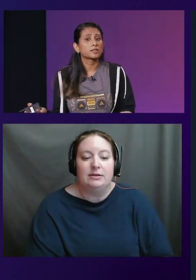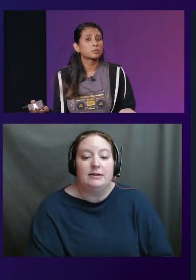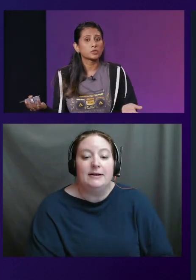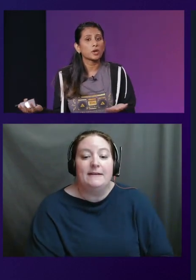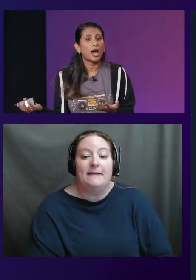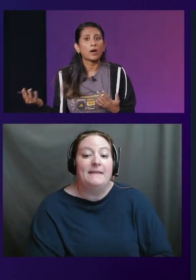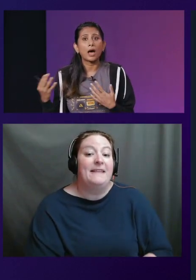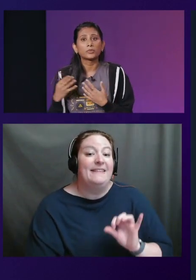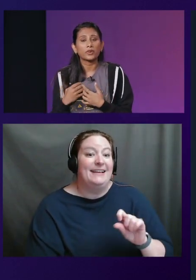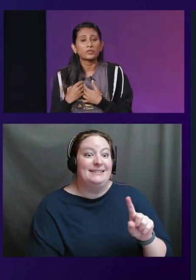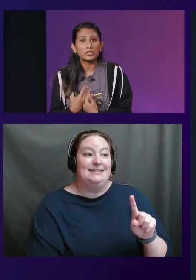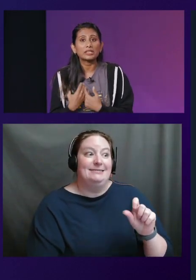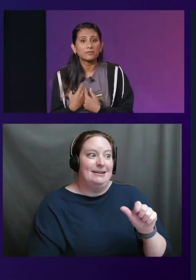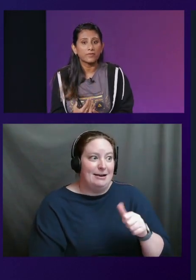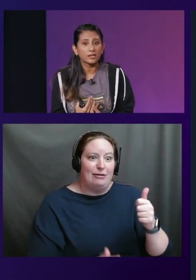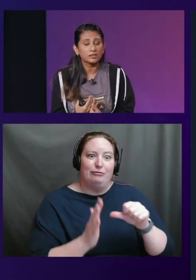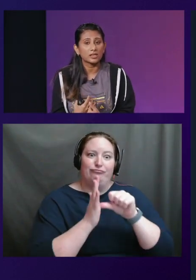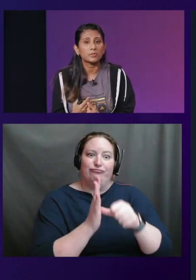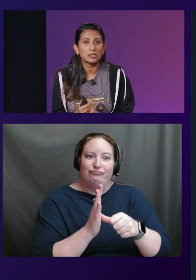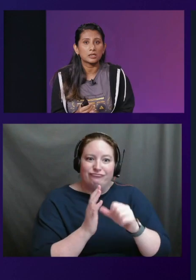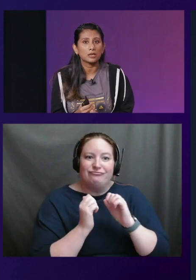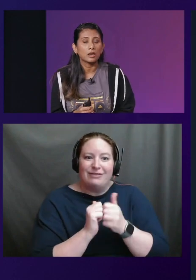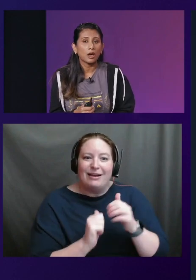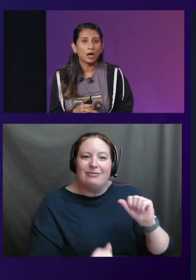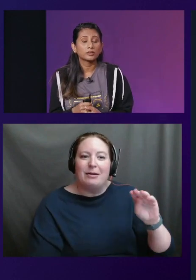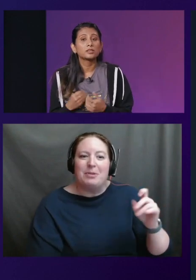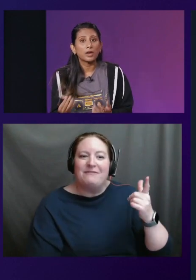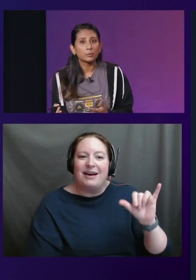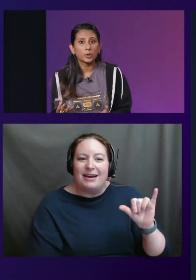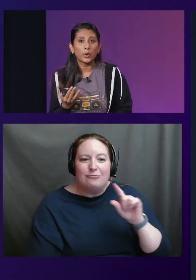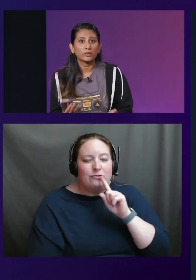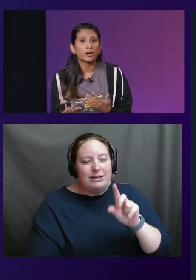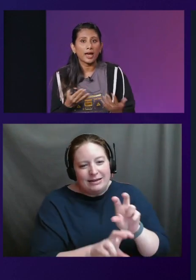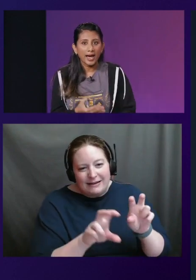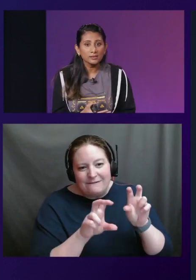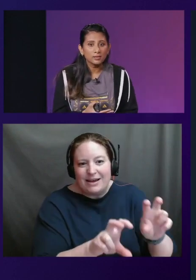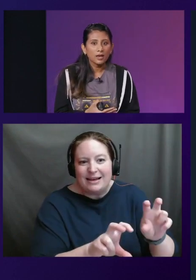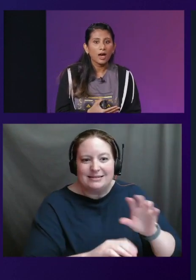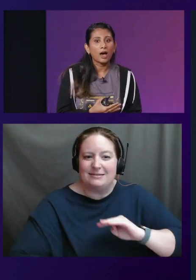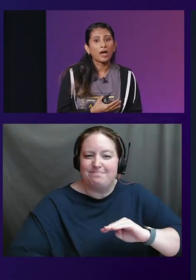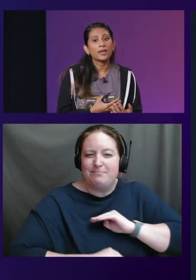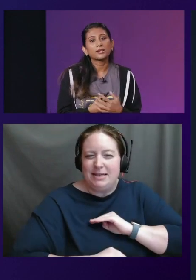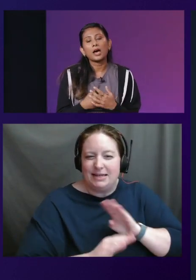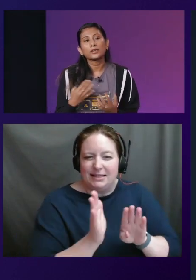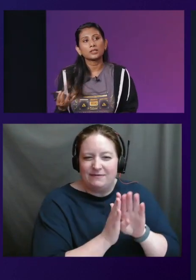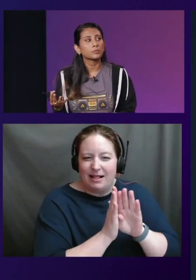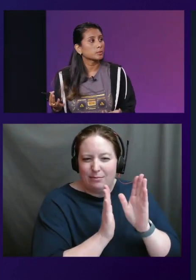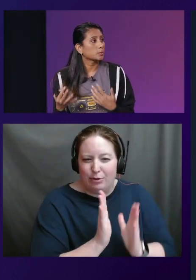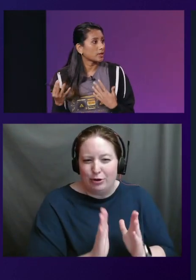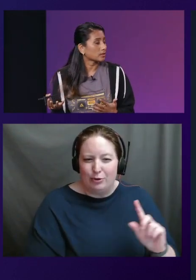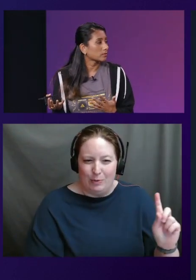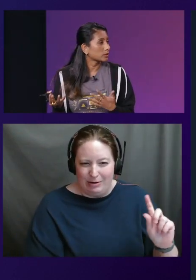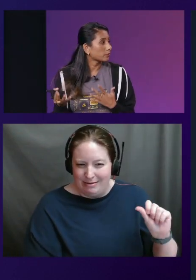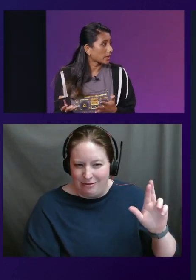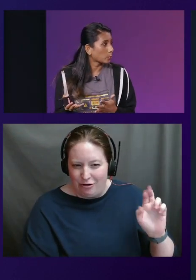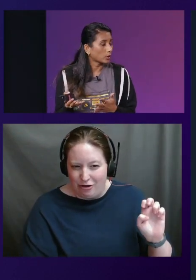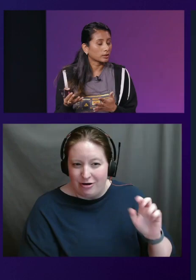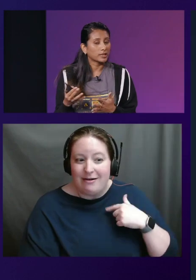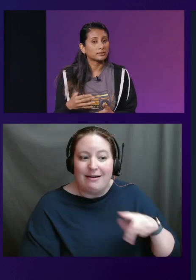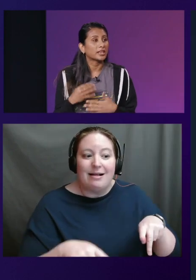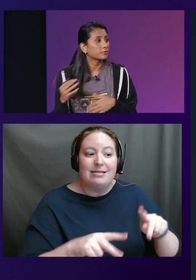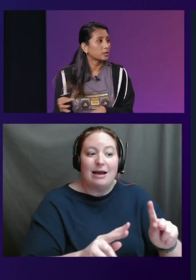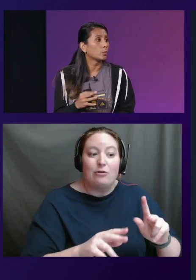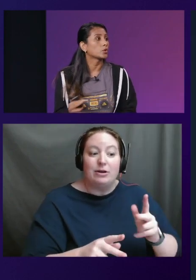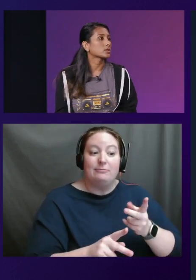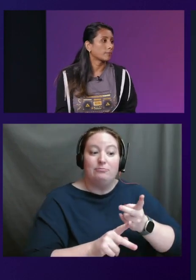another testament to how Amplify really invests in meeting the developer where they're at and allowing them to be productive in the framework